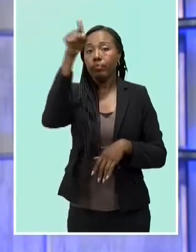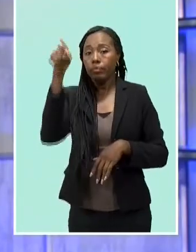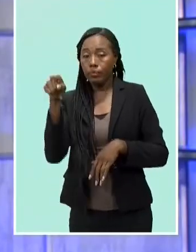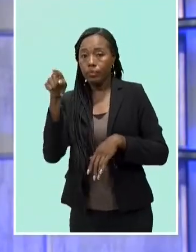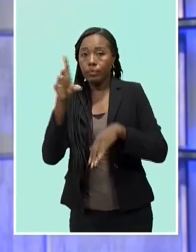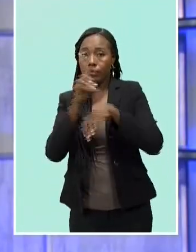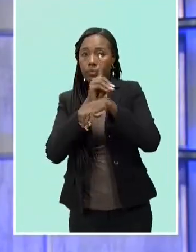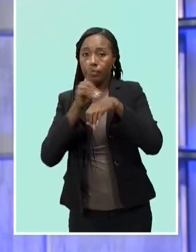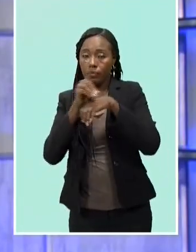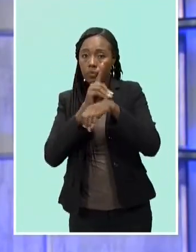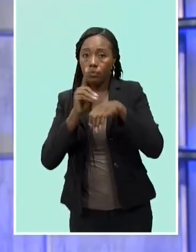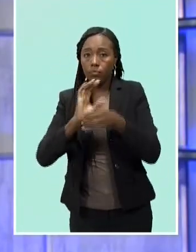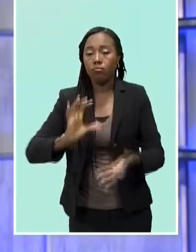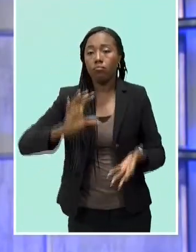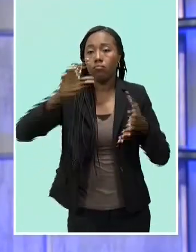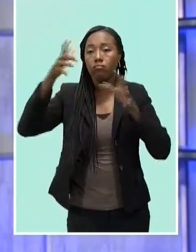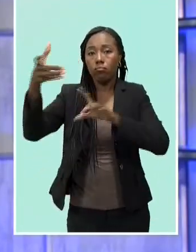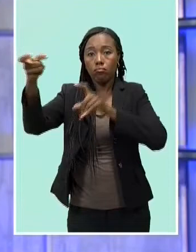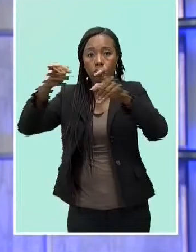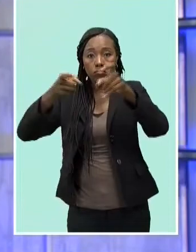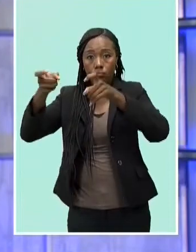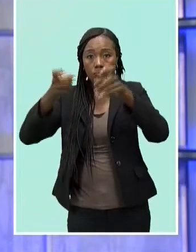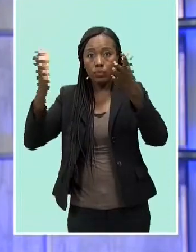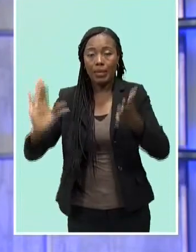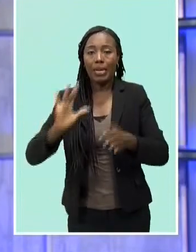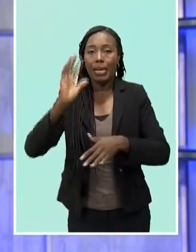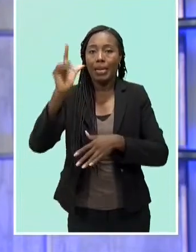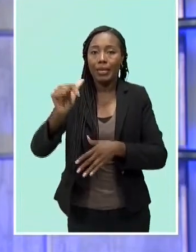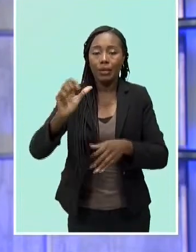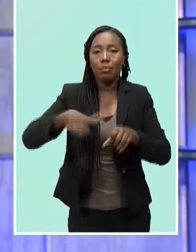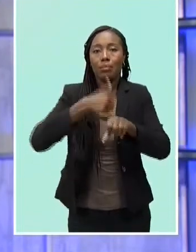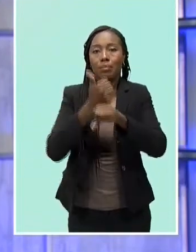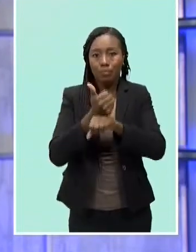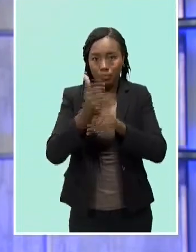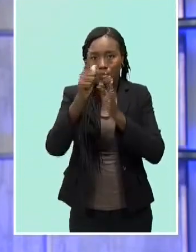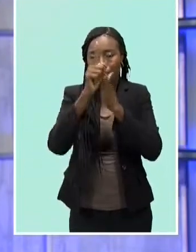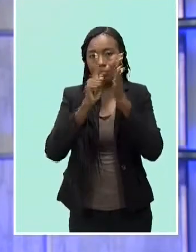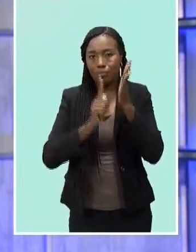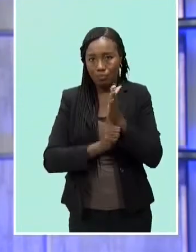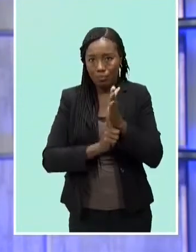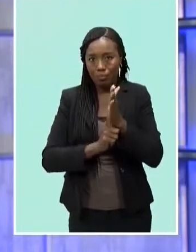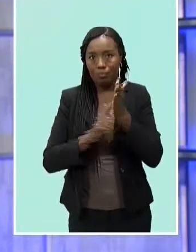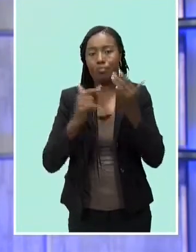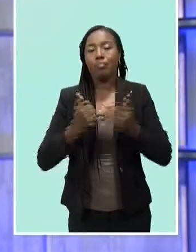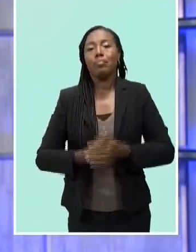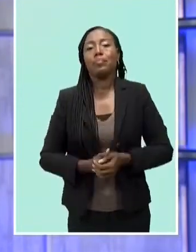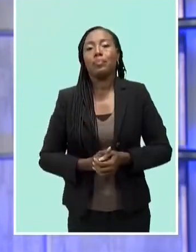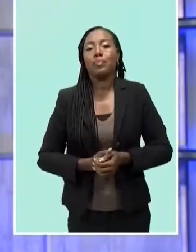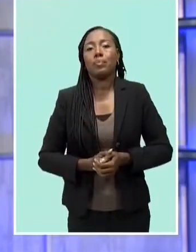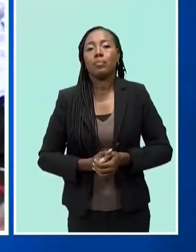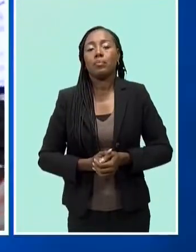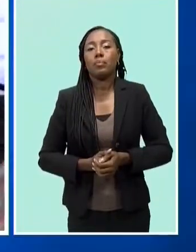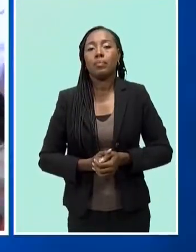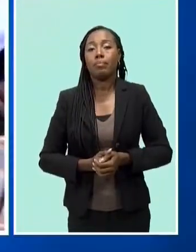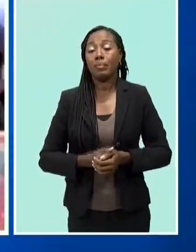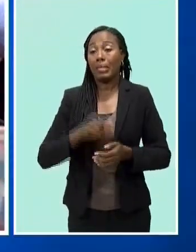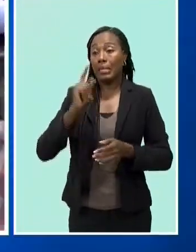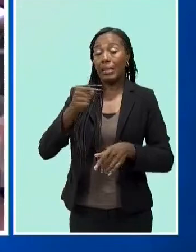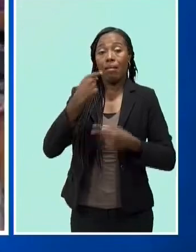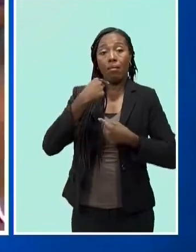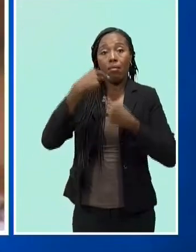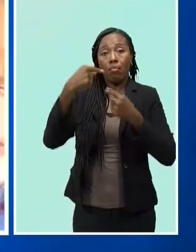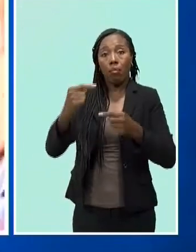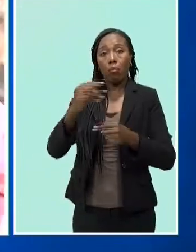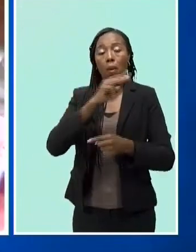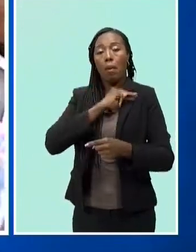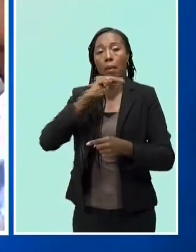disaster management legislation is to be introduced later this year. We get more in this report from Marpin TV. That announcement was made by